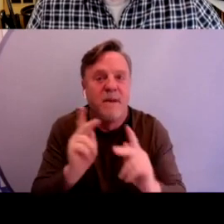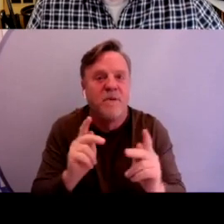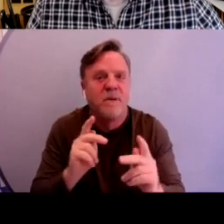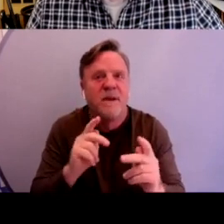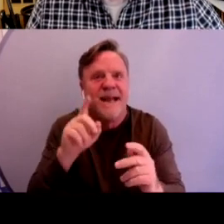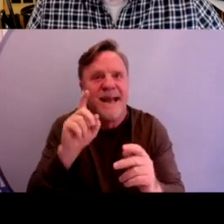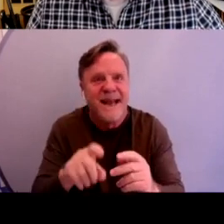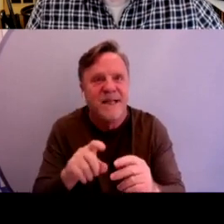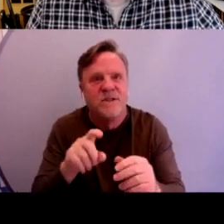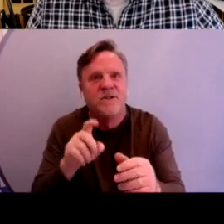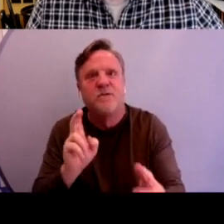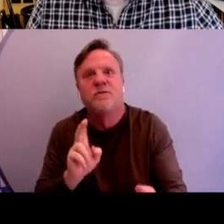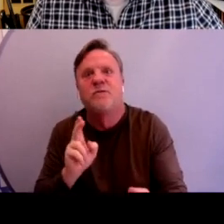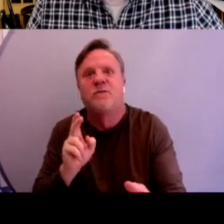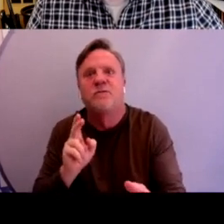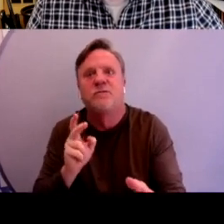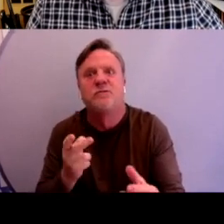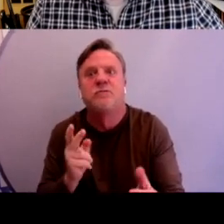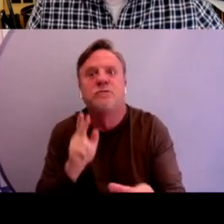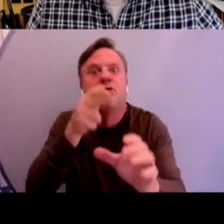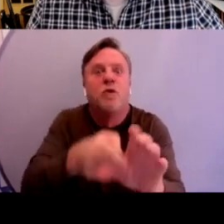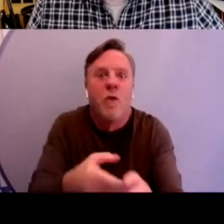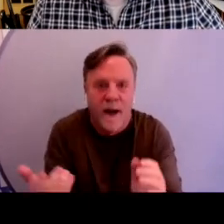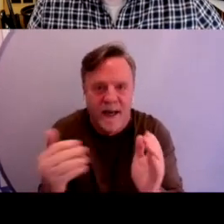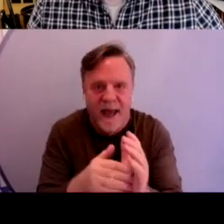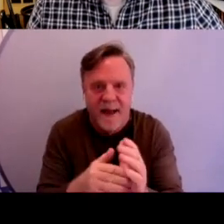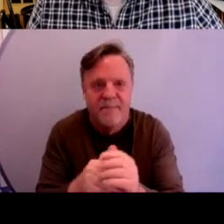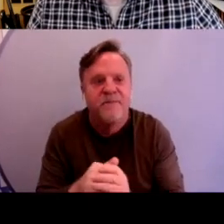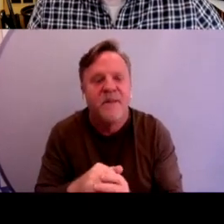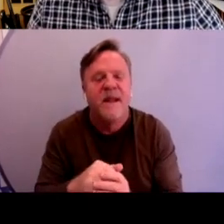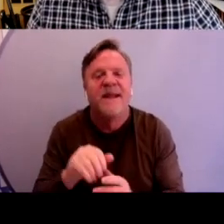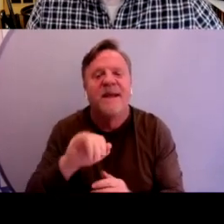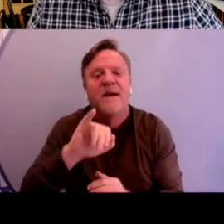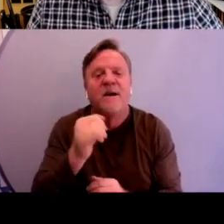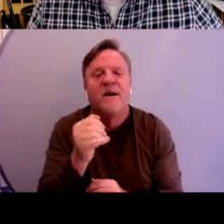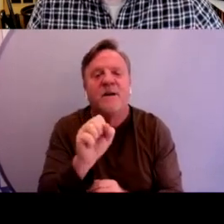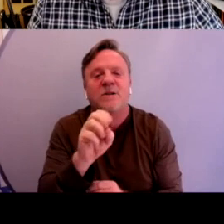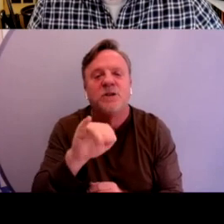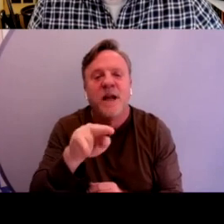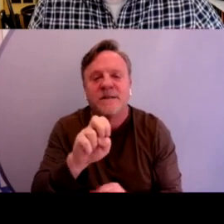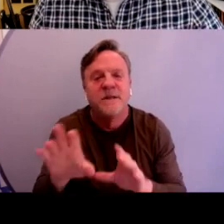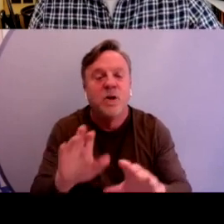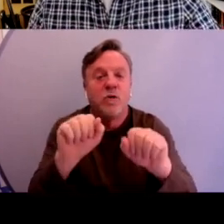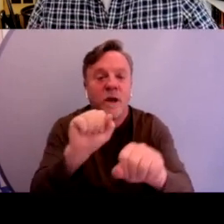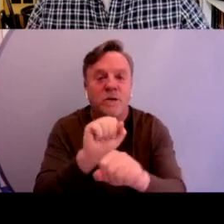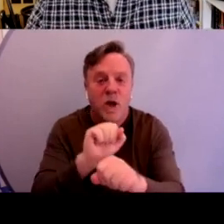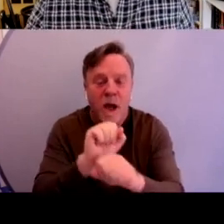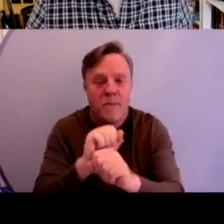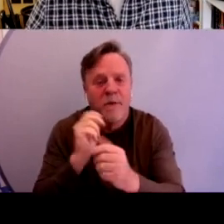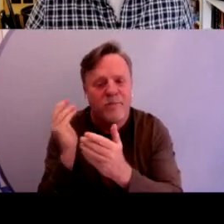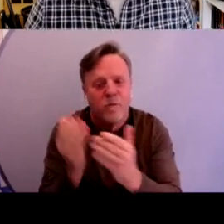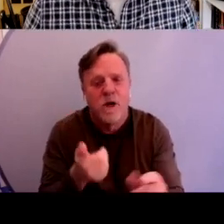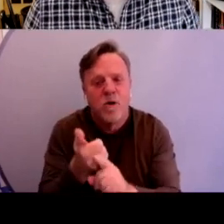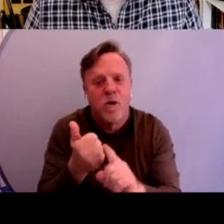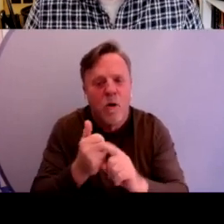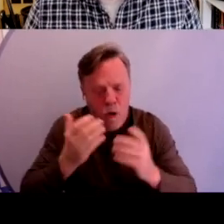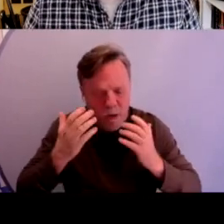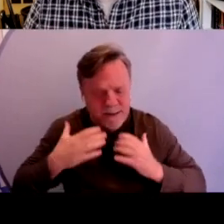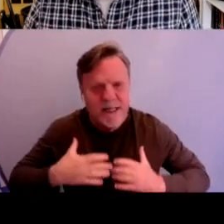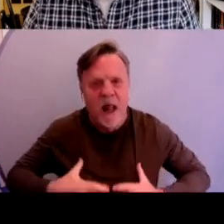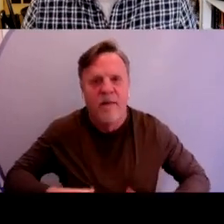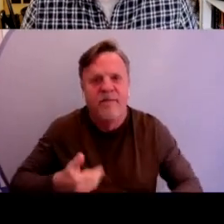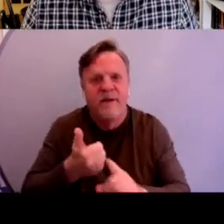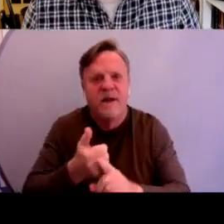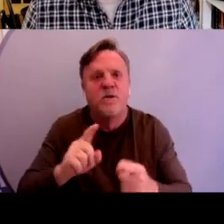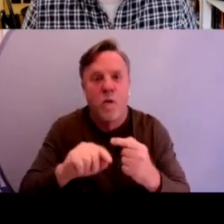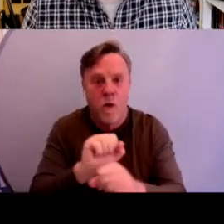as well. Jasmine did a great job of talking about bringing her whole self to work and